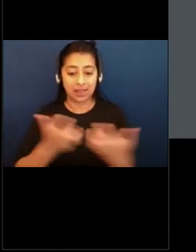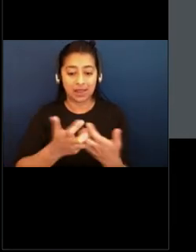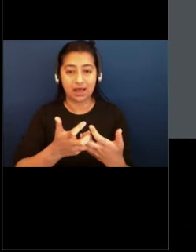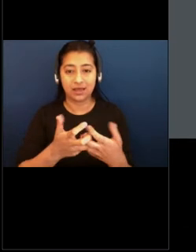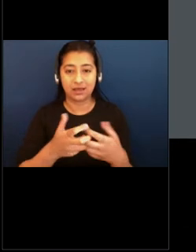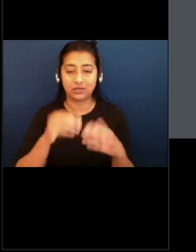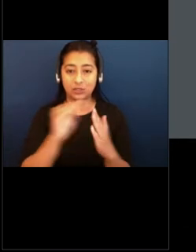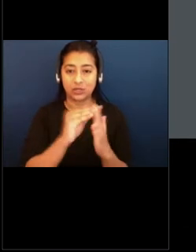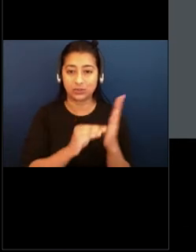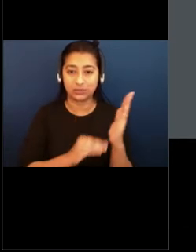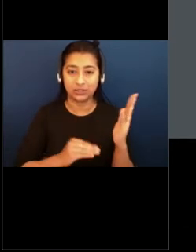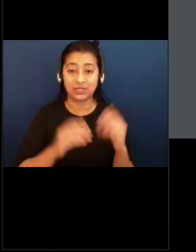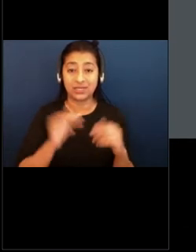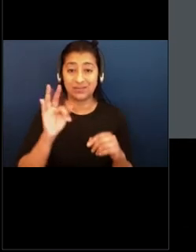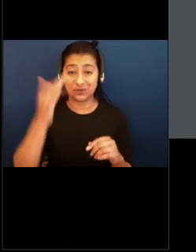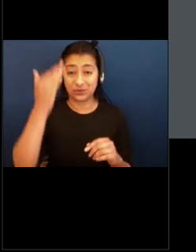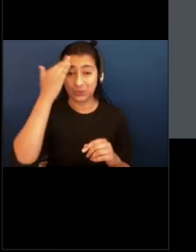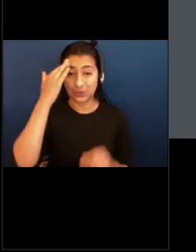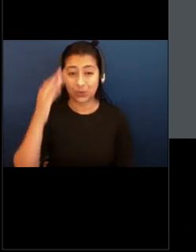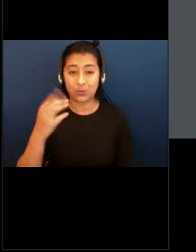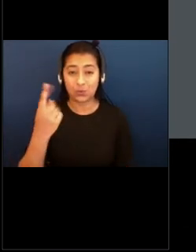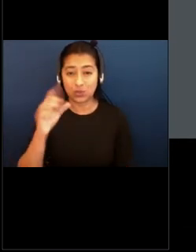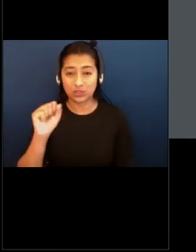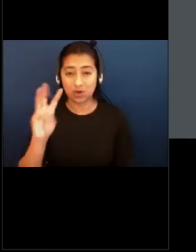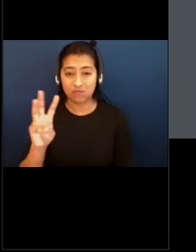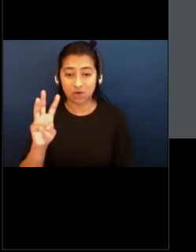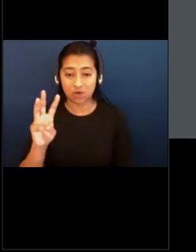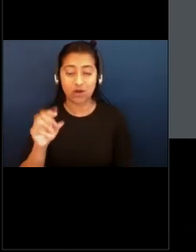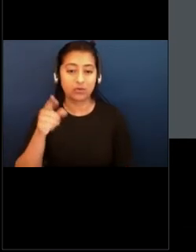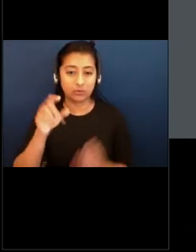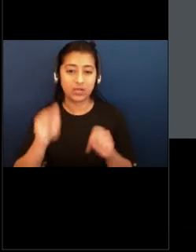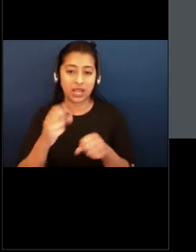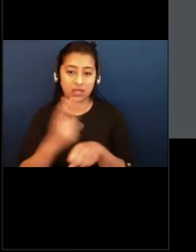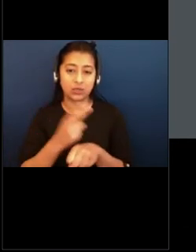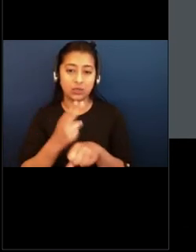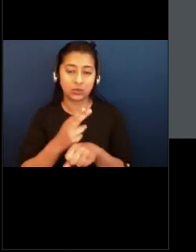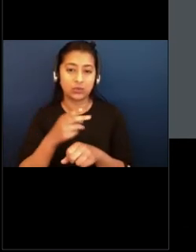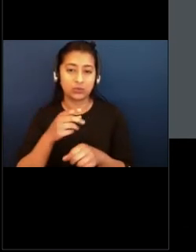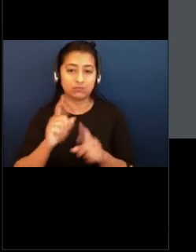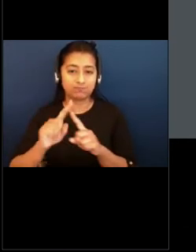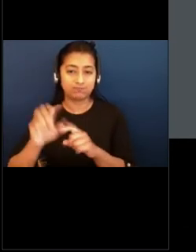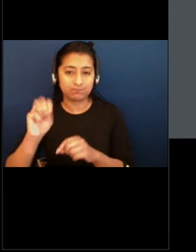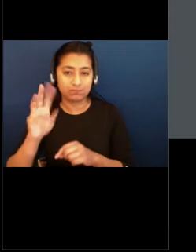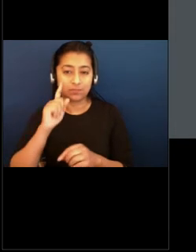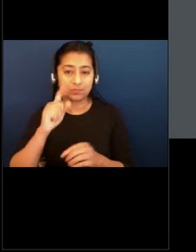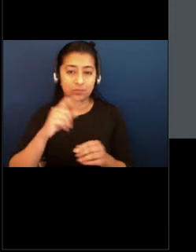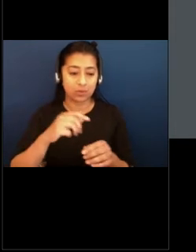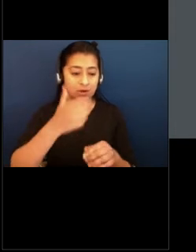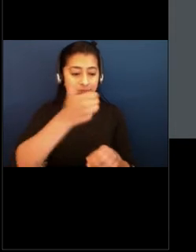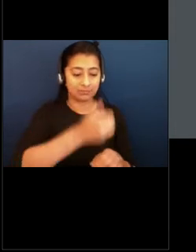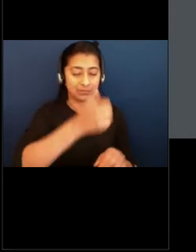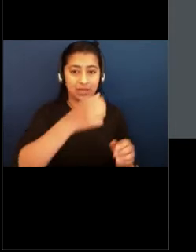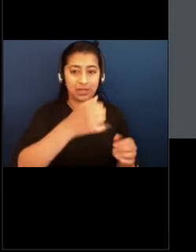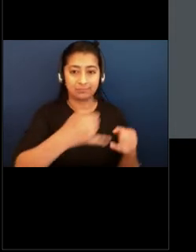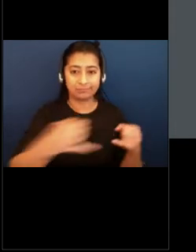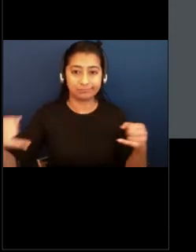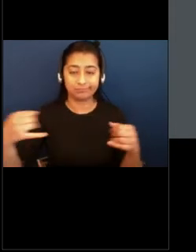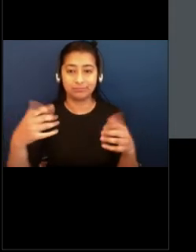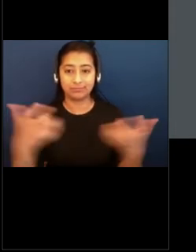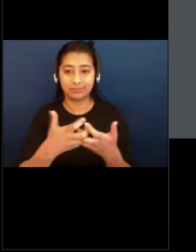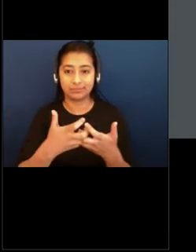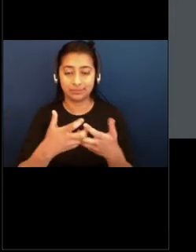If you're familiar with the LAN software, that's one of the ways you can do time-aligned transcriptions. In terms of quantity, the content, so the range of